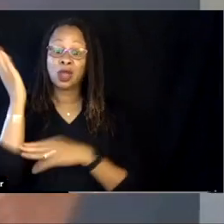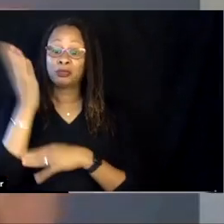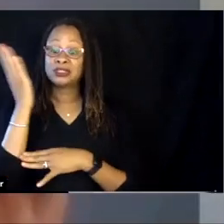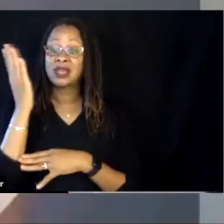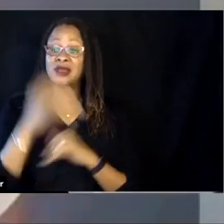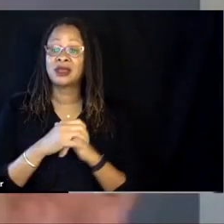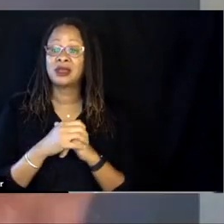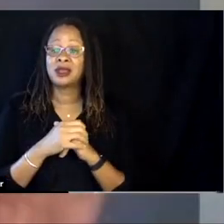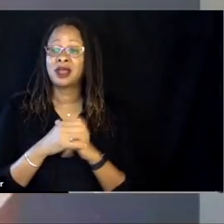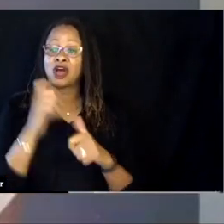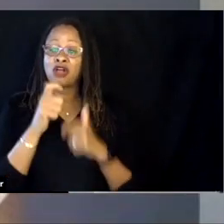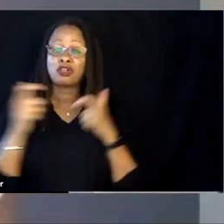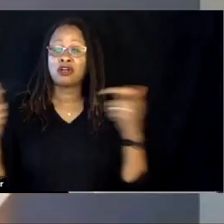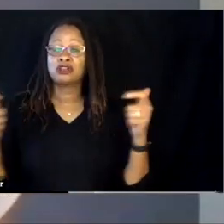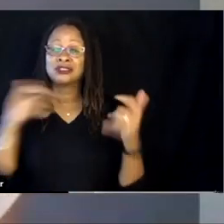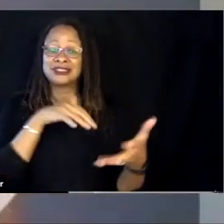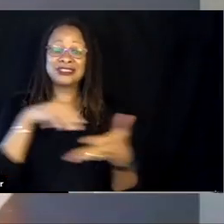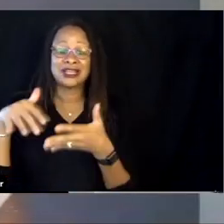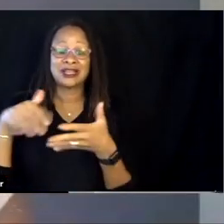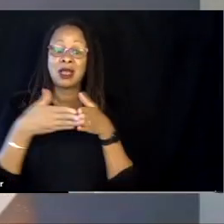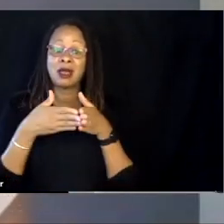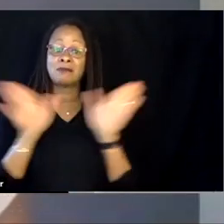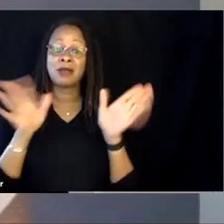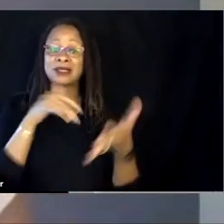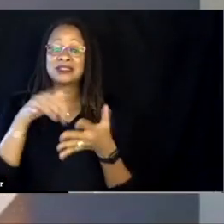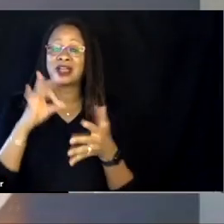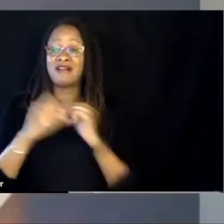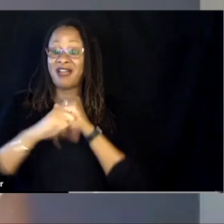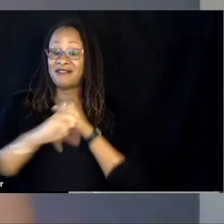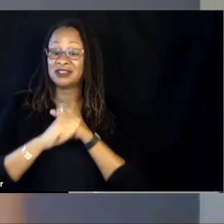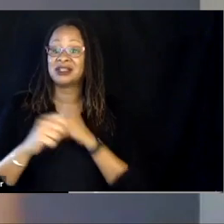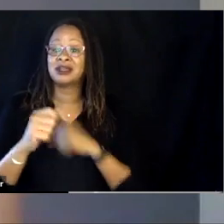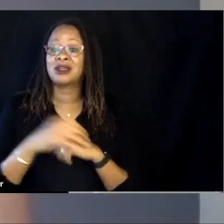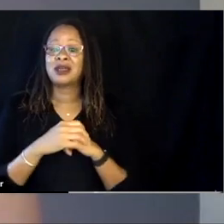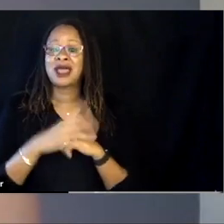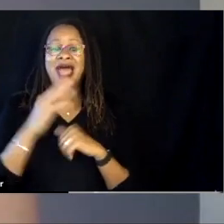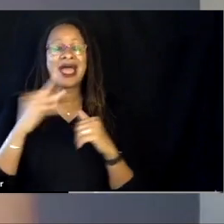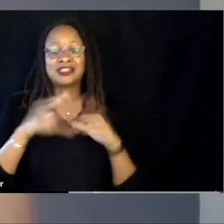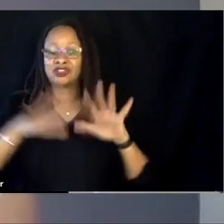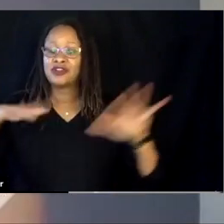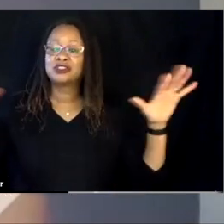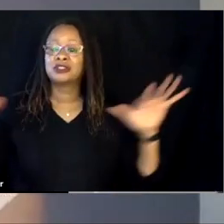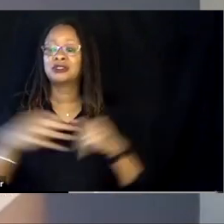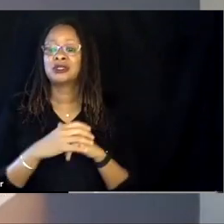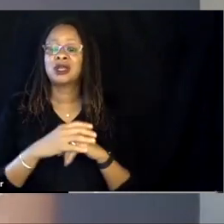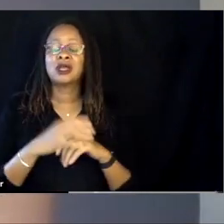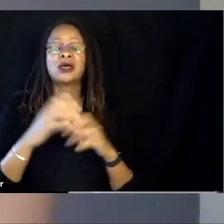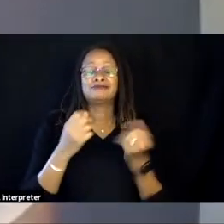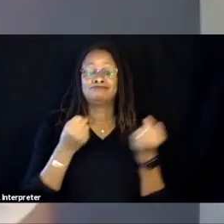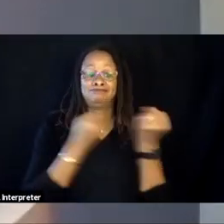the largest study, public study, of advertising and diversity sponsored